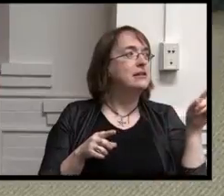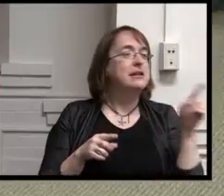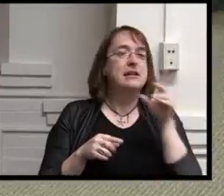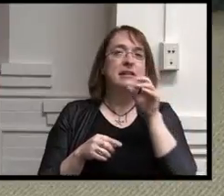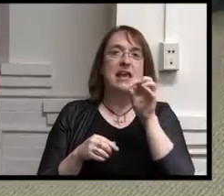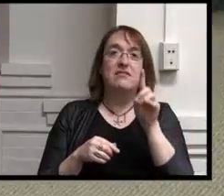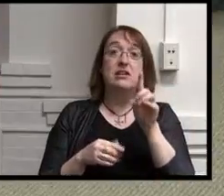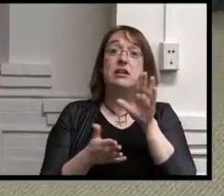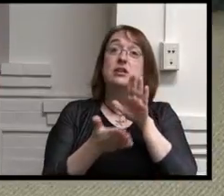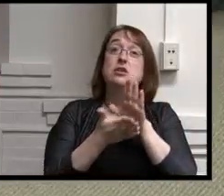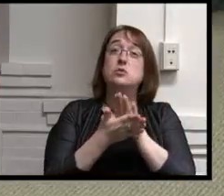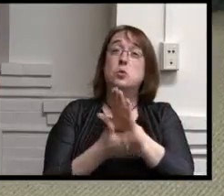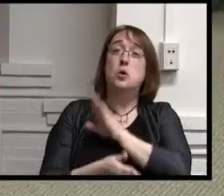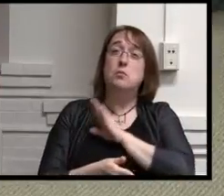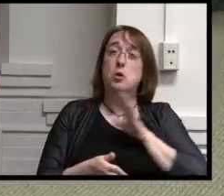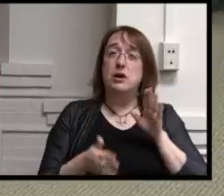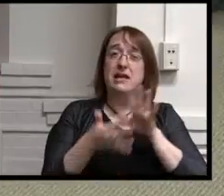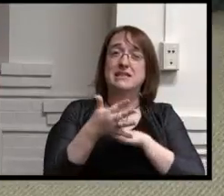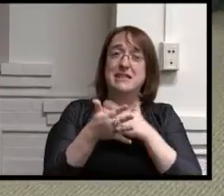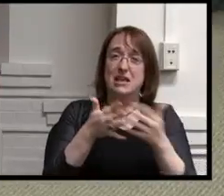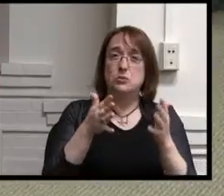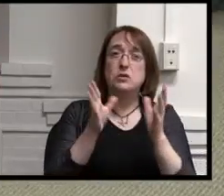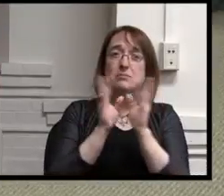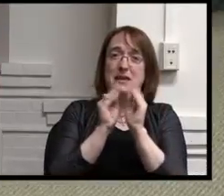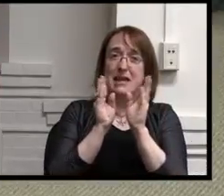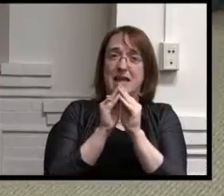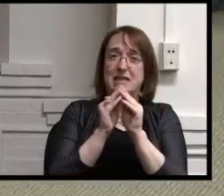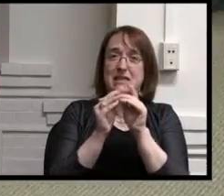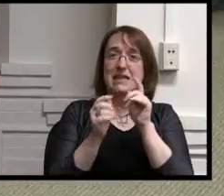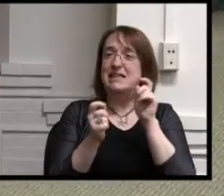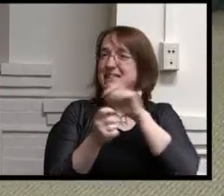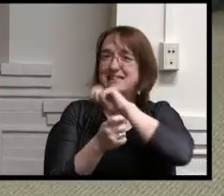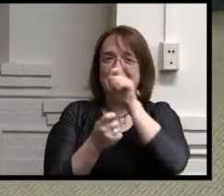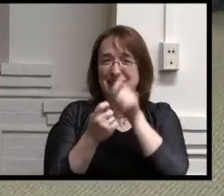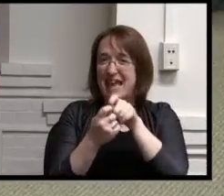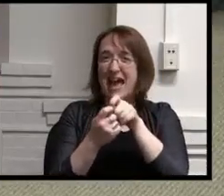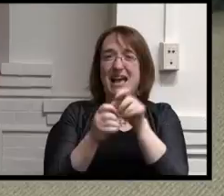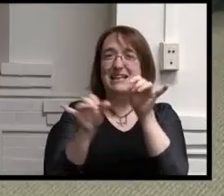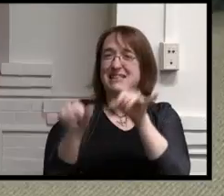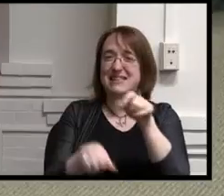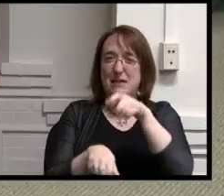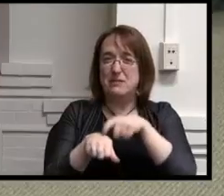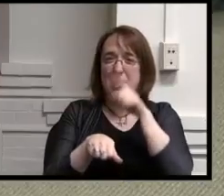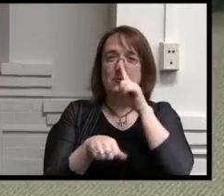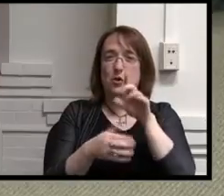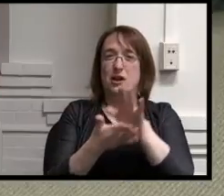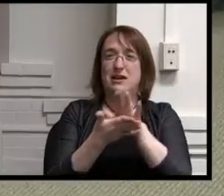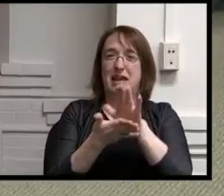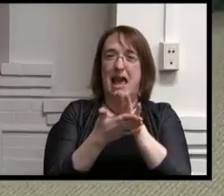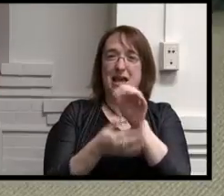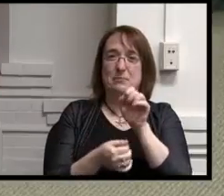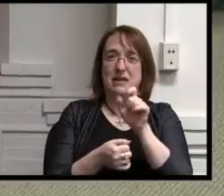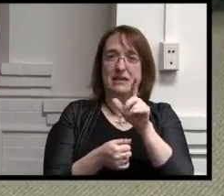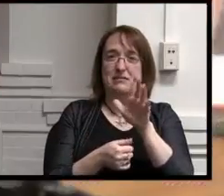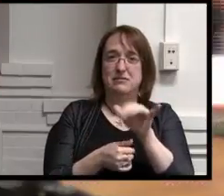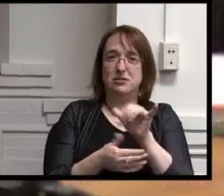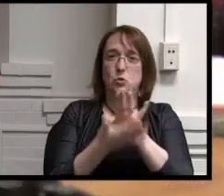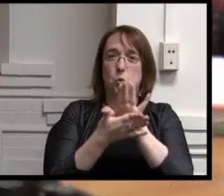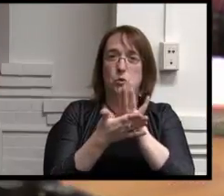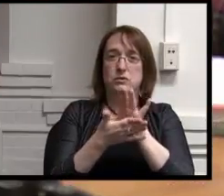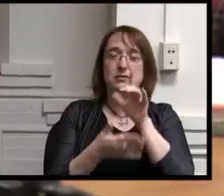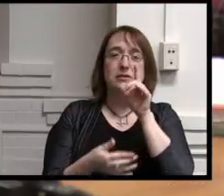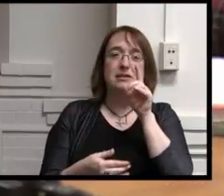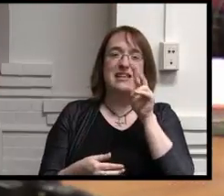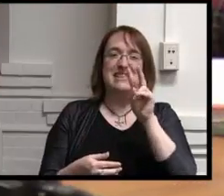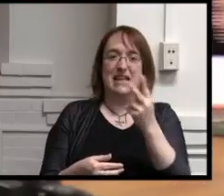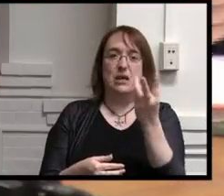The school board is also scheduled to meet at the exact same time in Academy School on March 15th to do the second